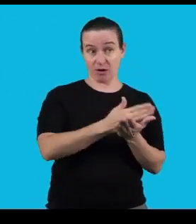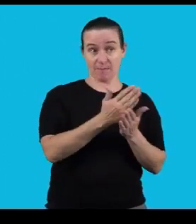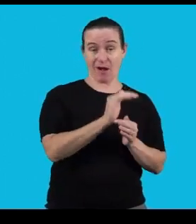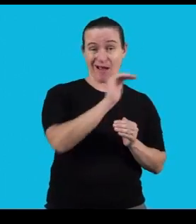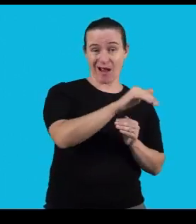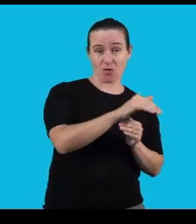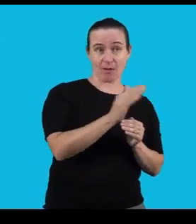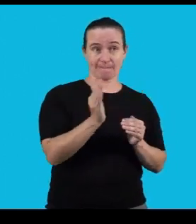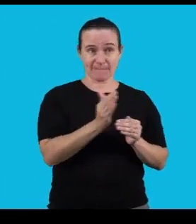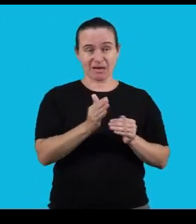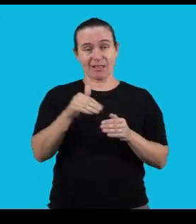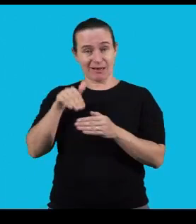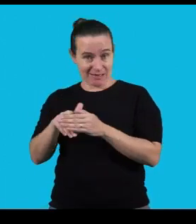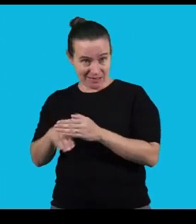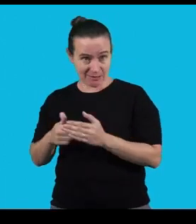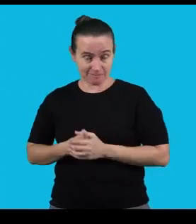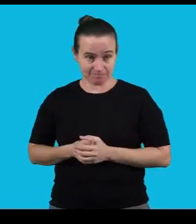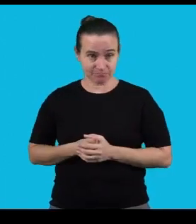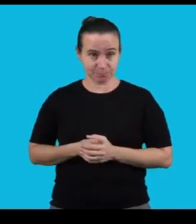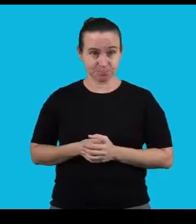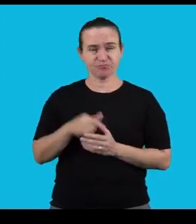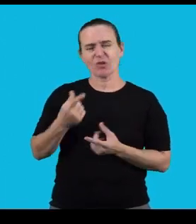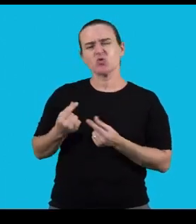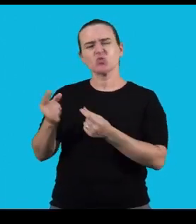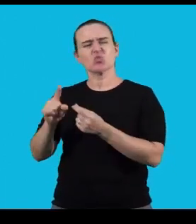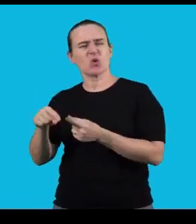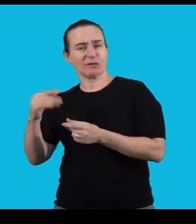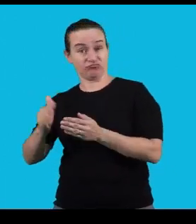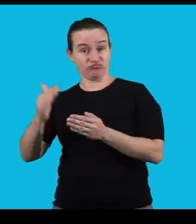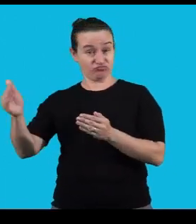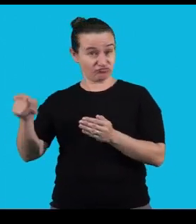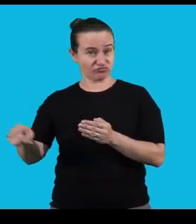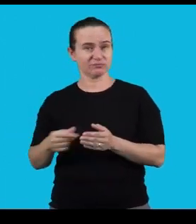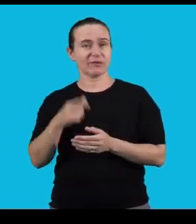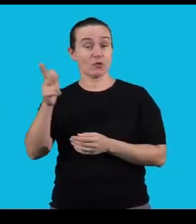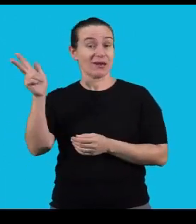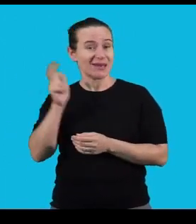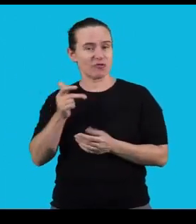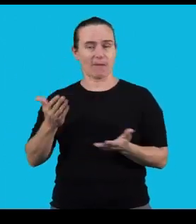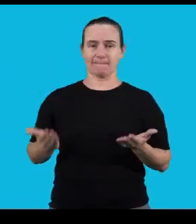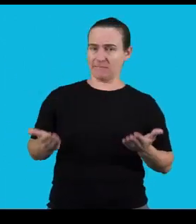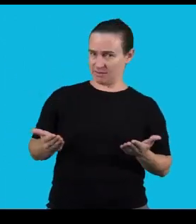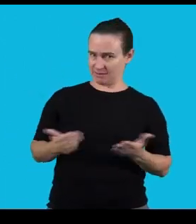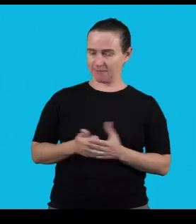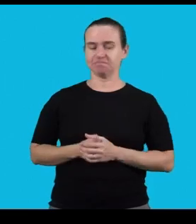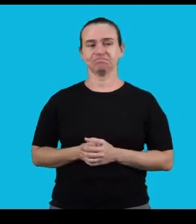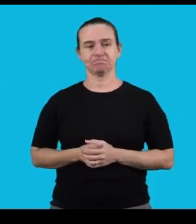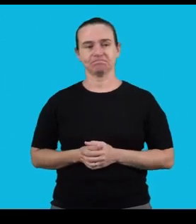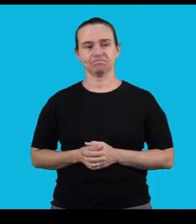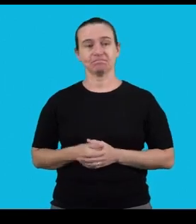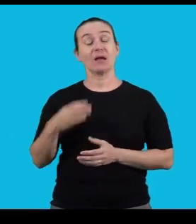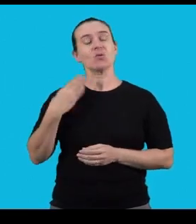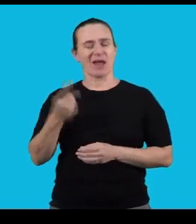different parts: outer ear, middle ear, inner ear. And the functioning of the ear, that's for hearing and